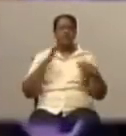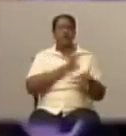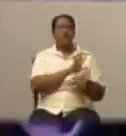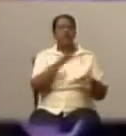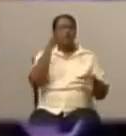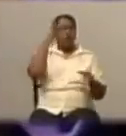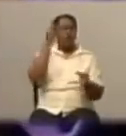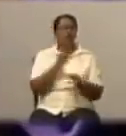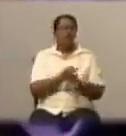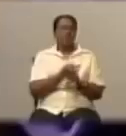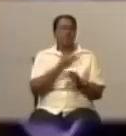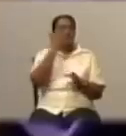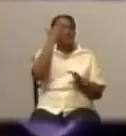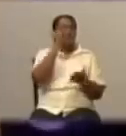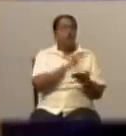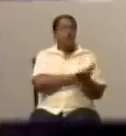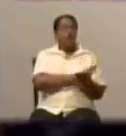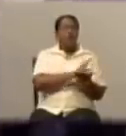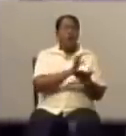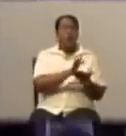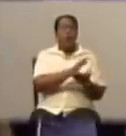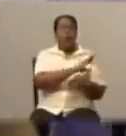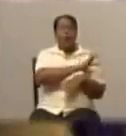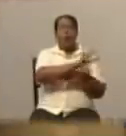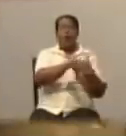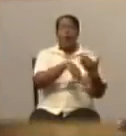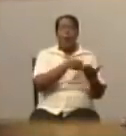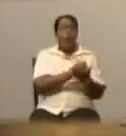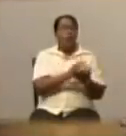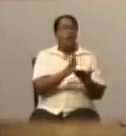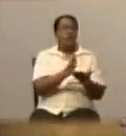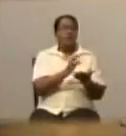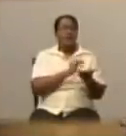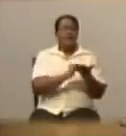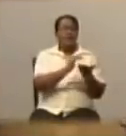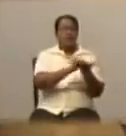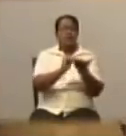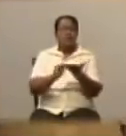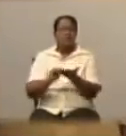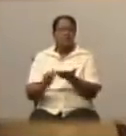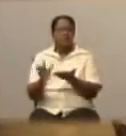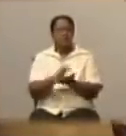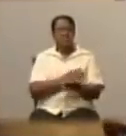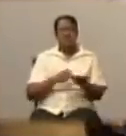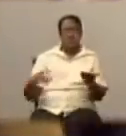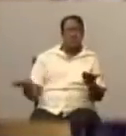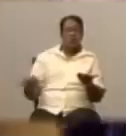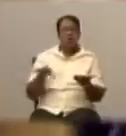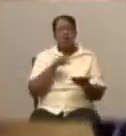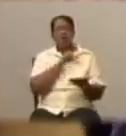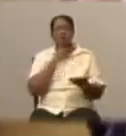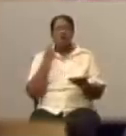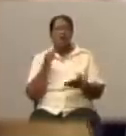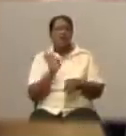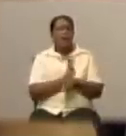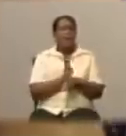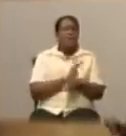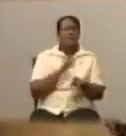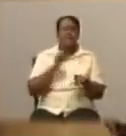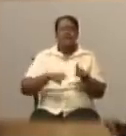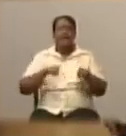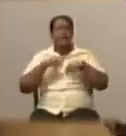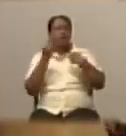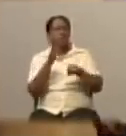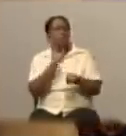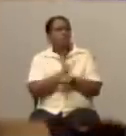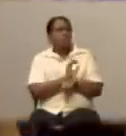the excuse to remain awake. Of course, dear brothers and sisters, this Advent season this